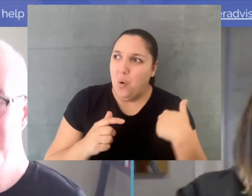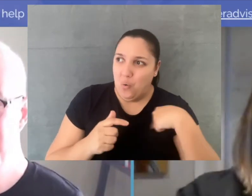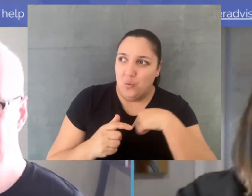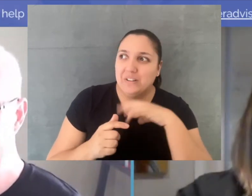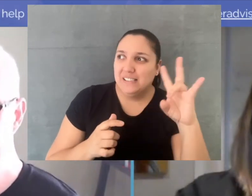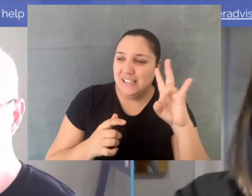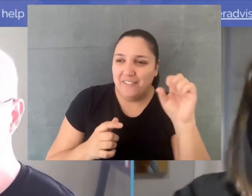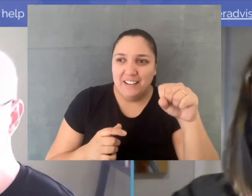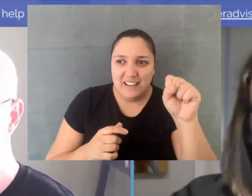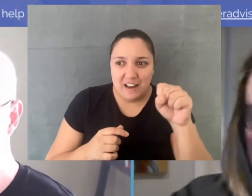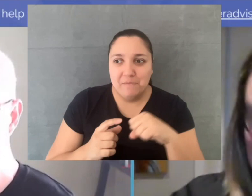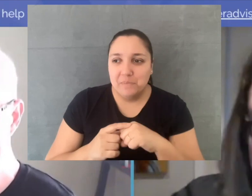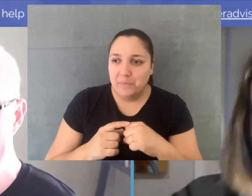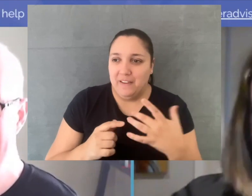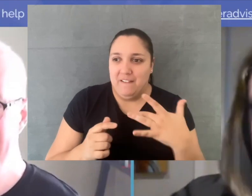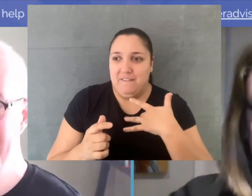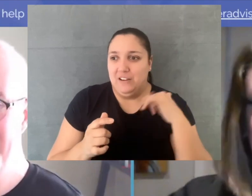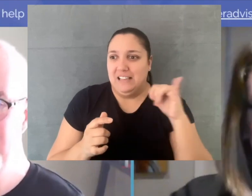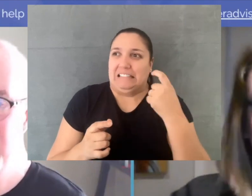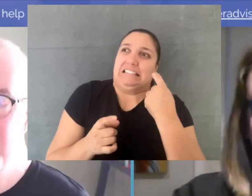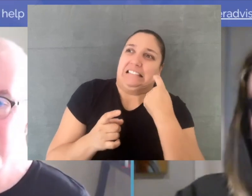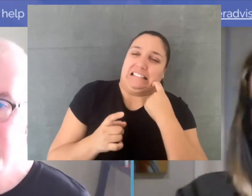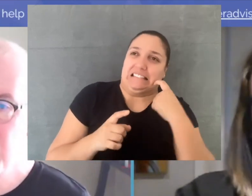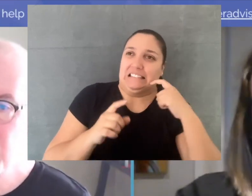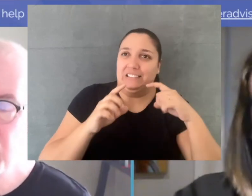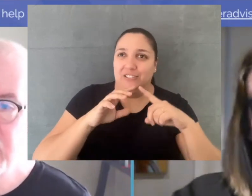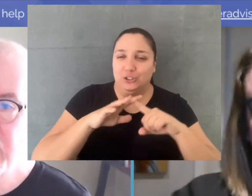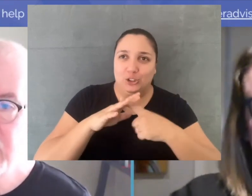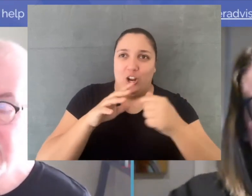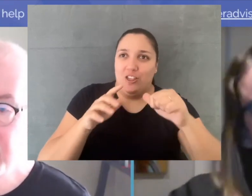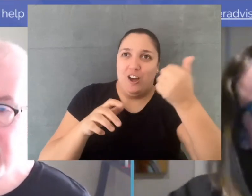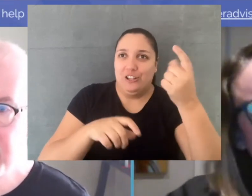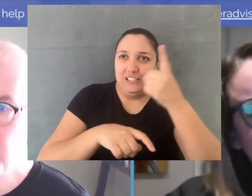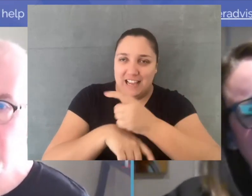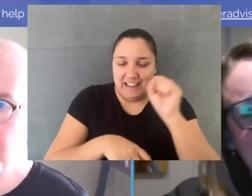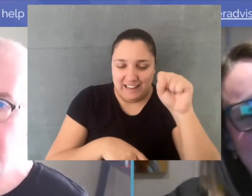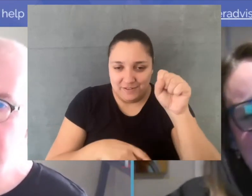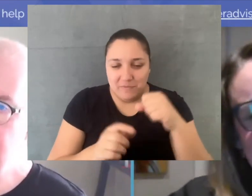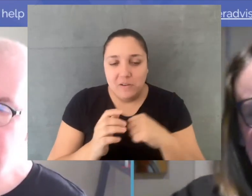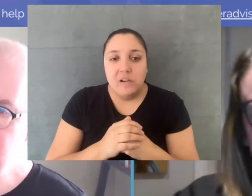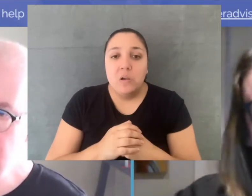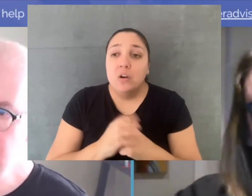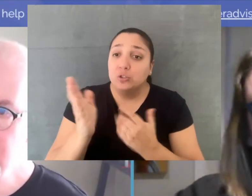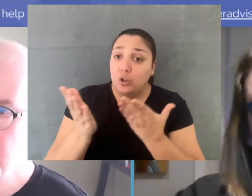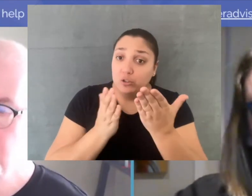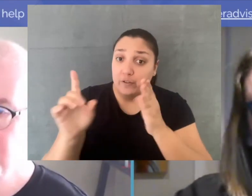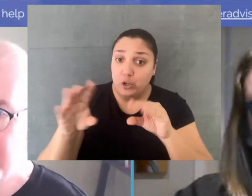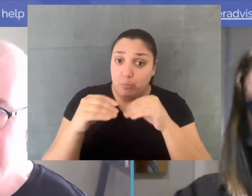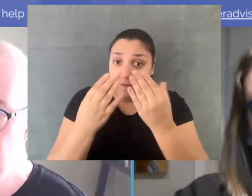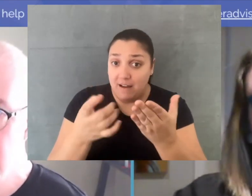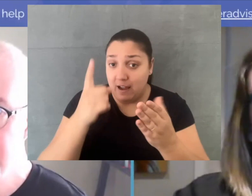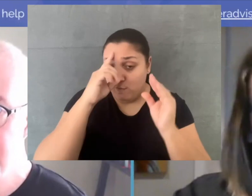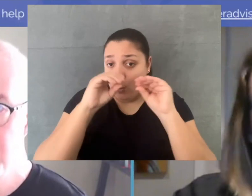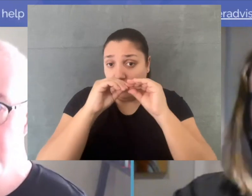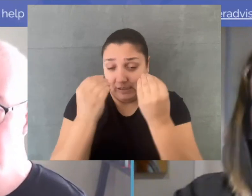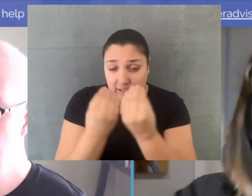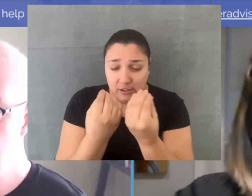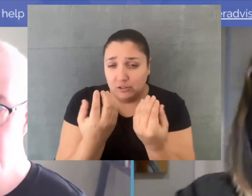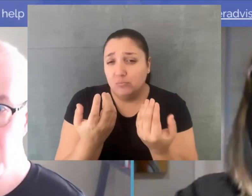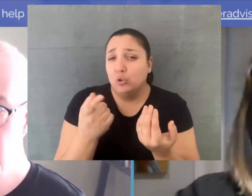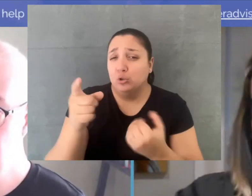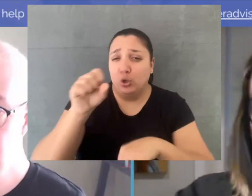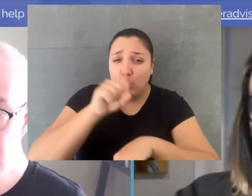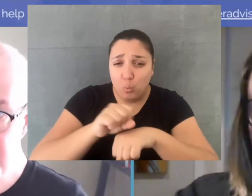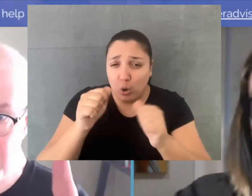yeah, you feel like you just started it the other day. So that's amazing. Now, the services that you provide for organizations, do